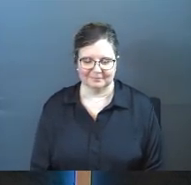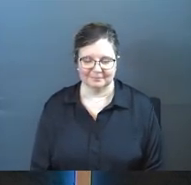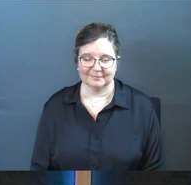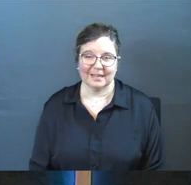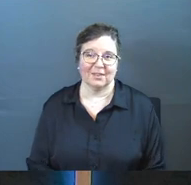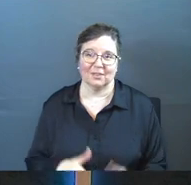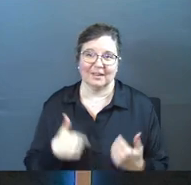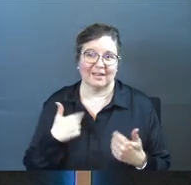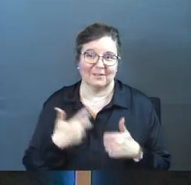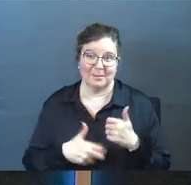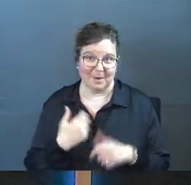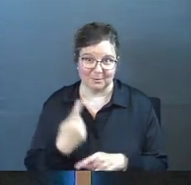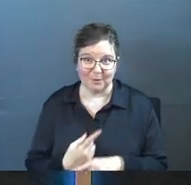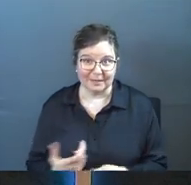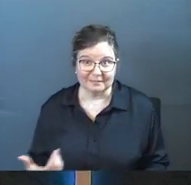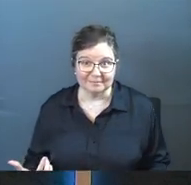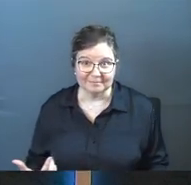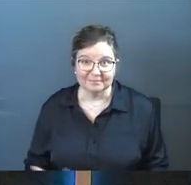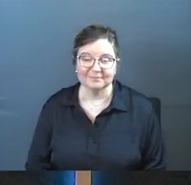And they couldn't have any problems, right?